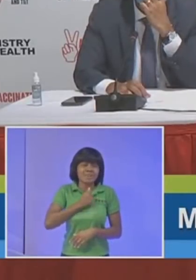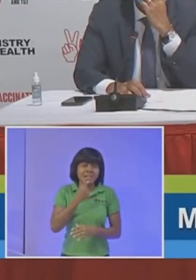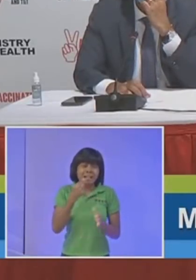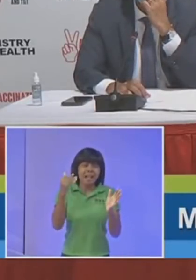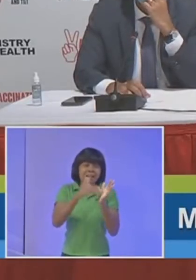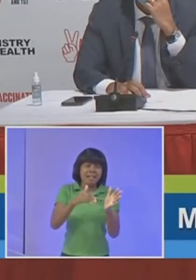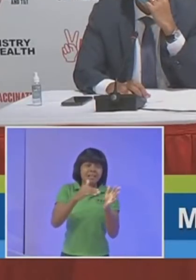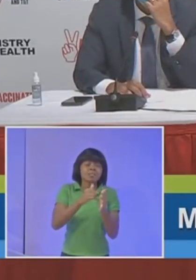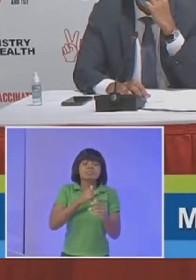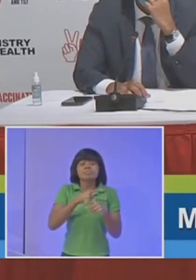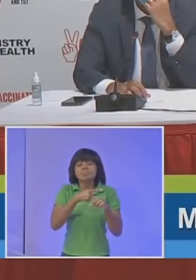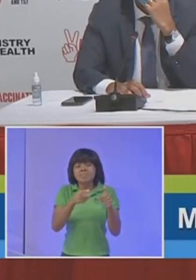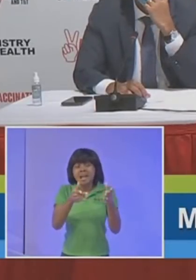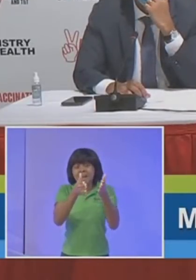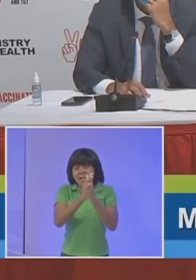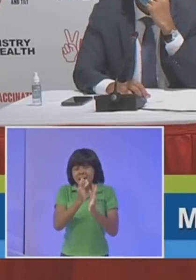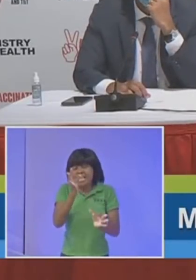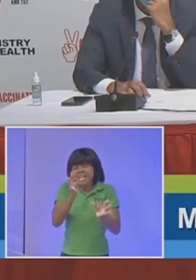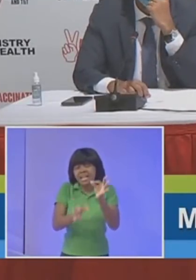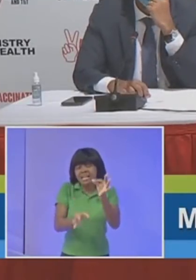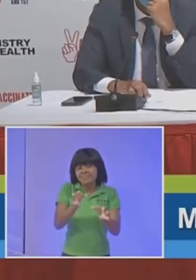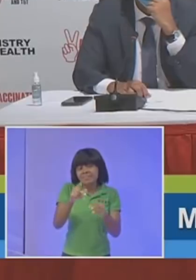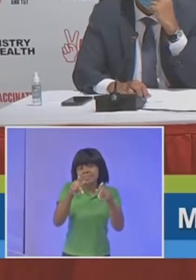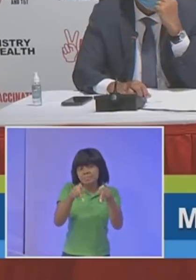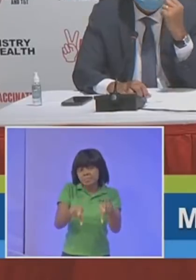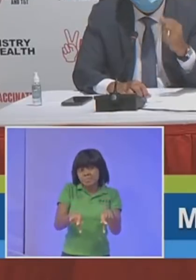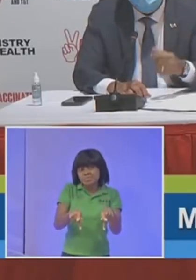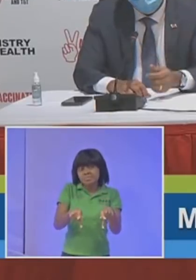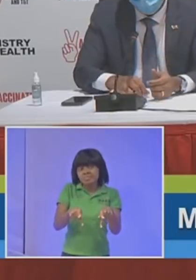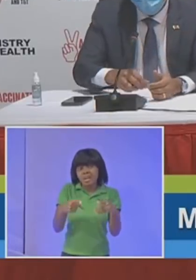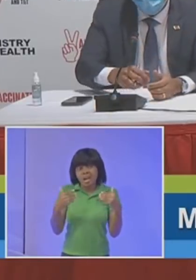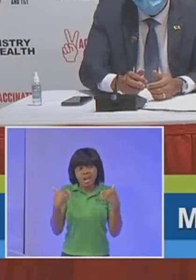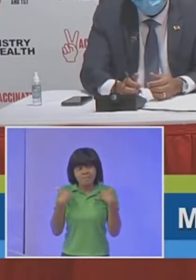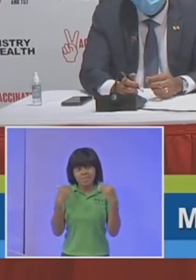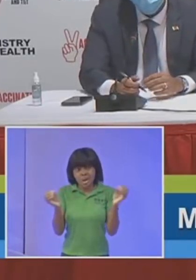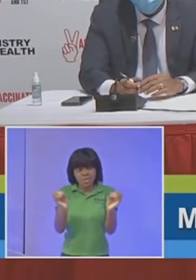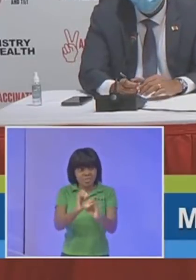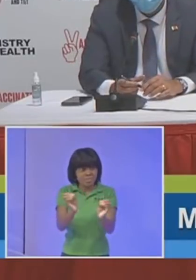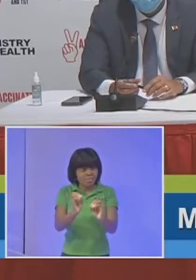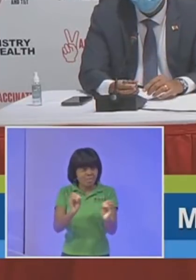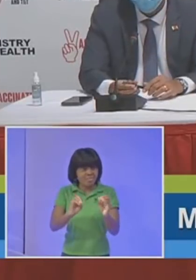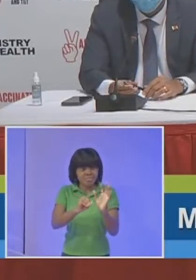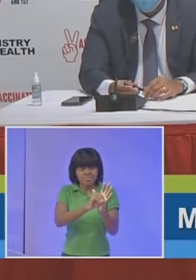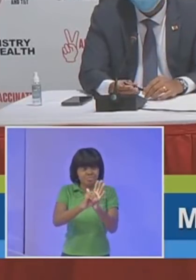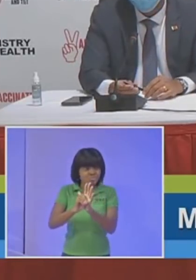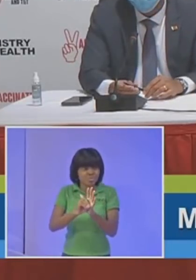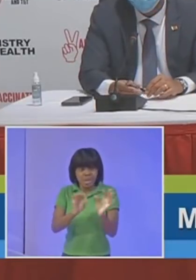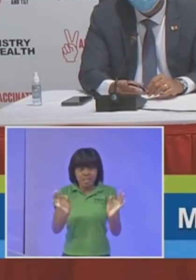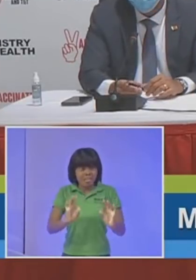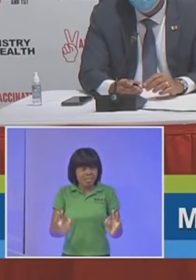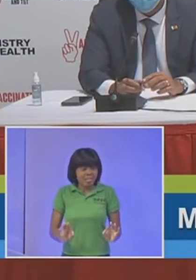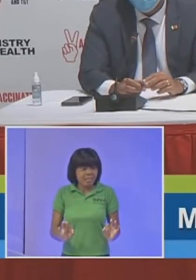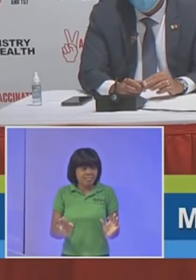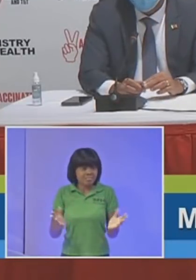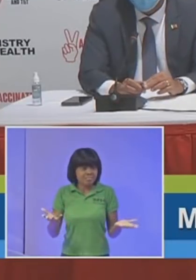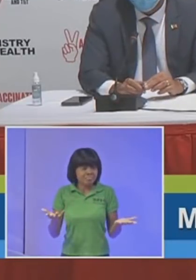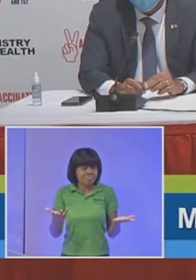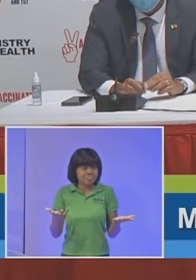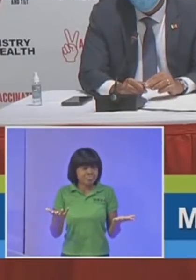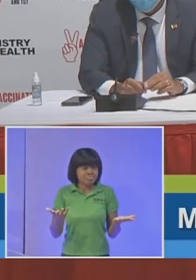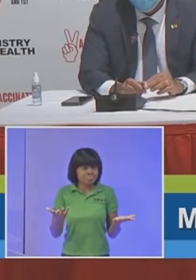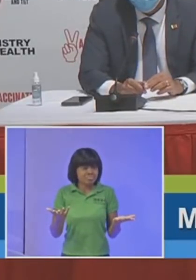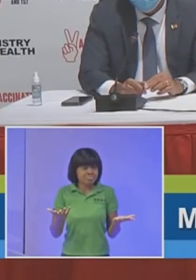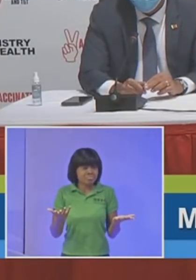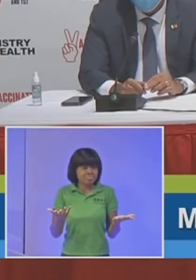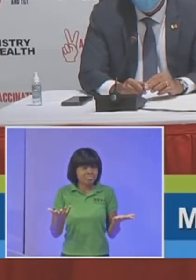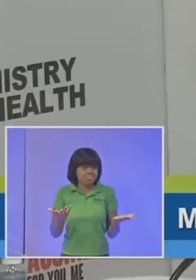by the asymptomatic person or the symptomatic person? So again, it depends on the type that we have. So